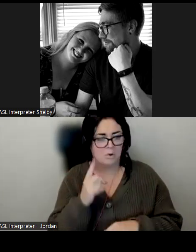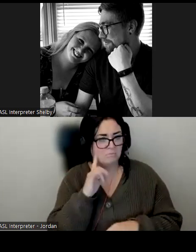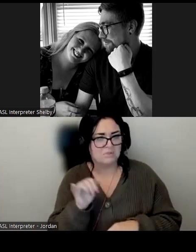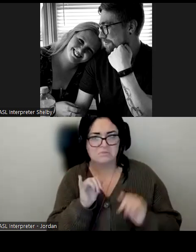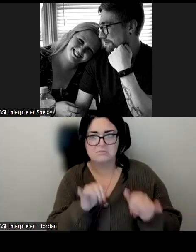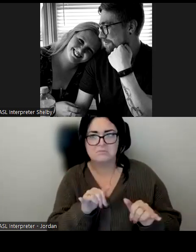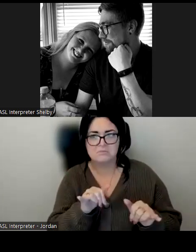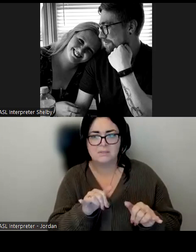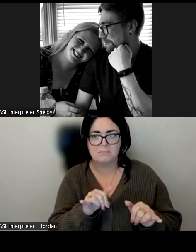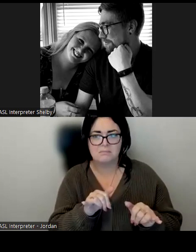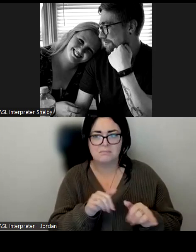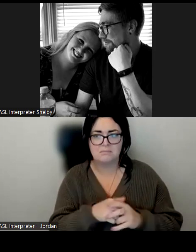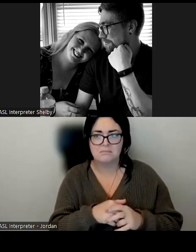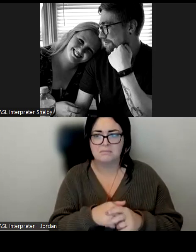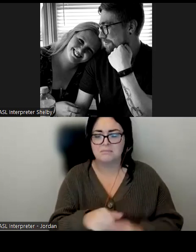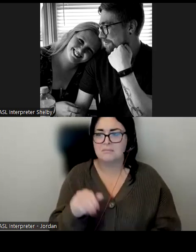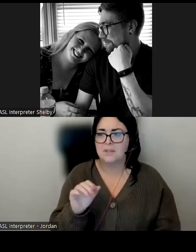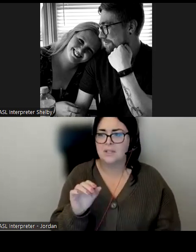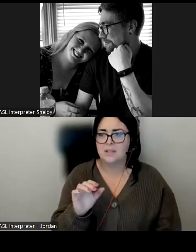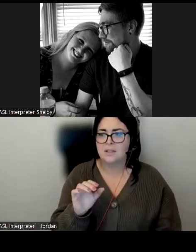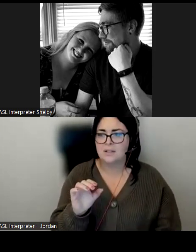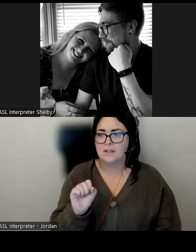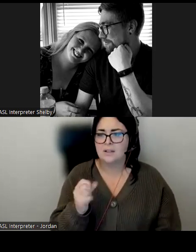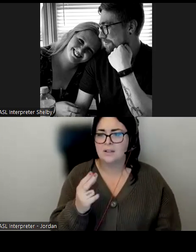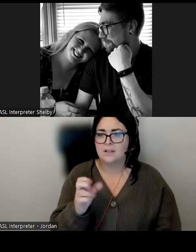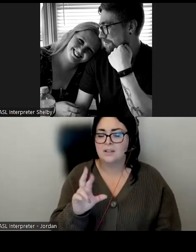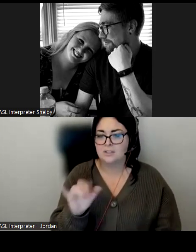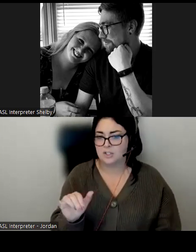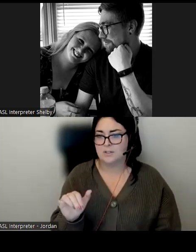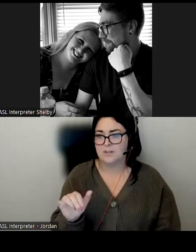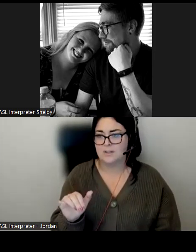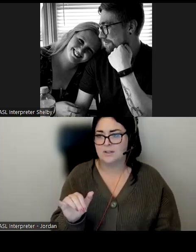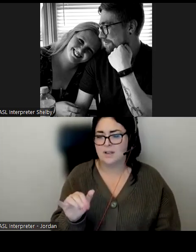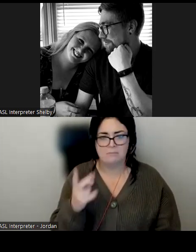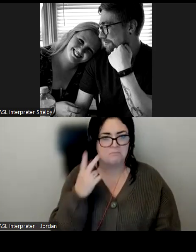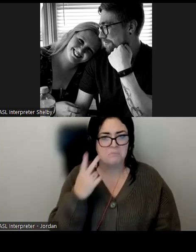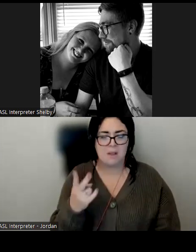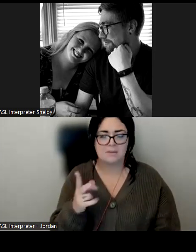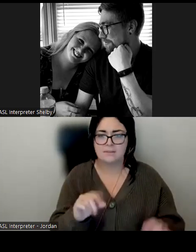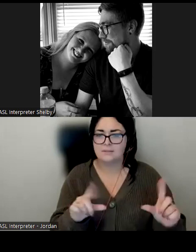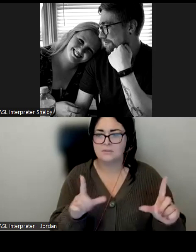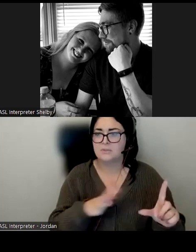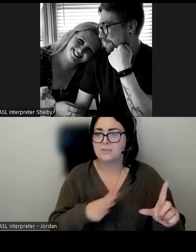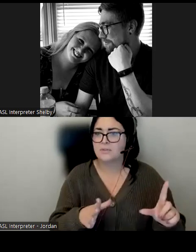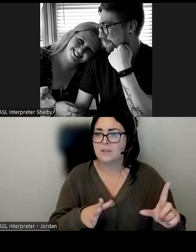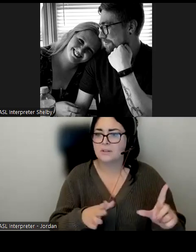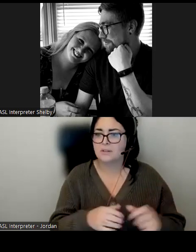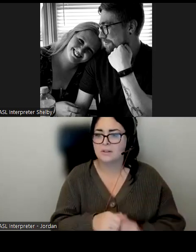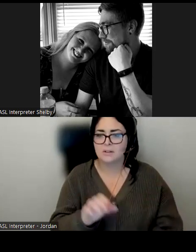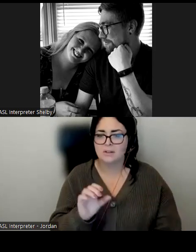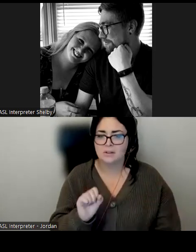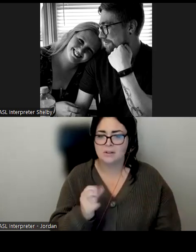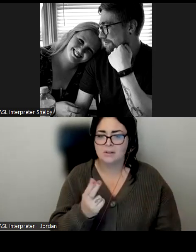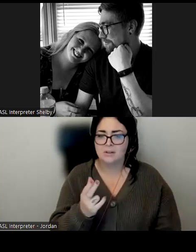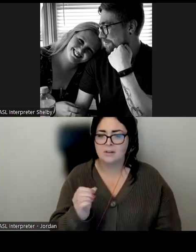see. Catherine, Sherry here. I can see her screen. Oh, Okay. All